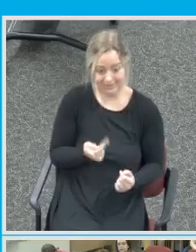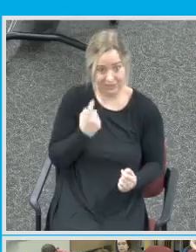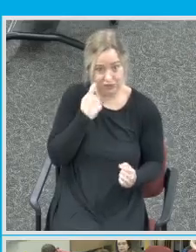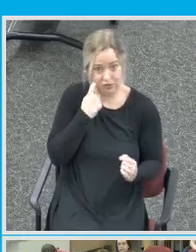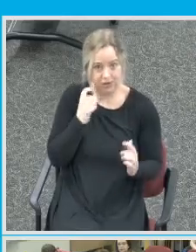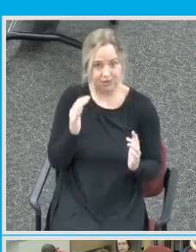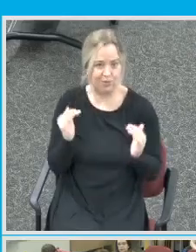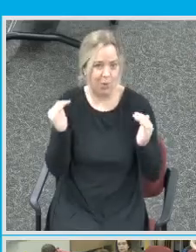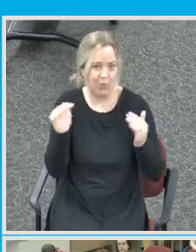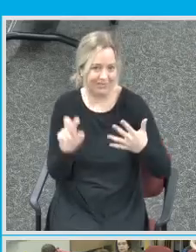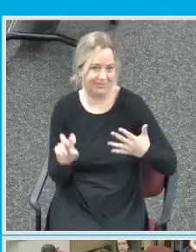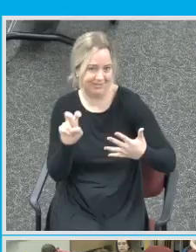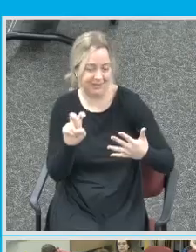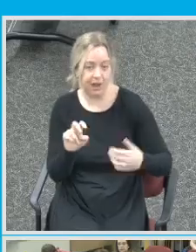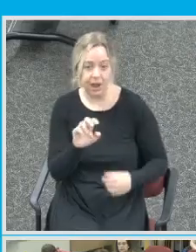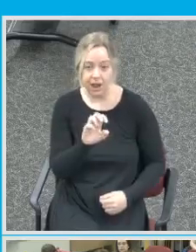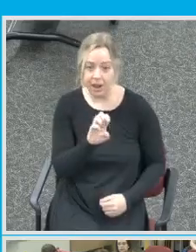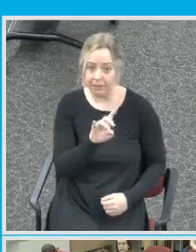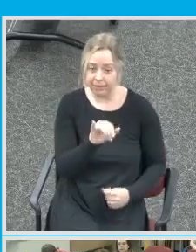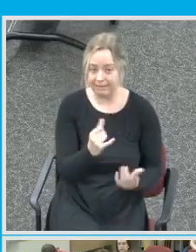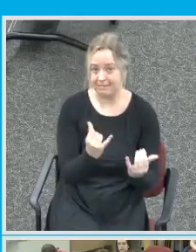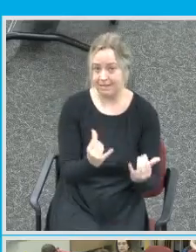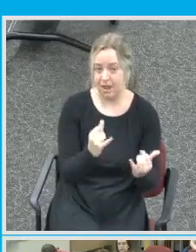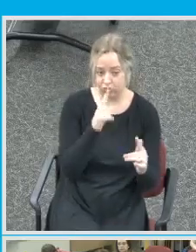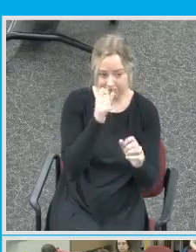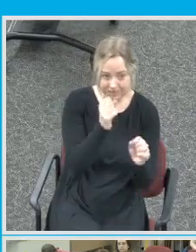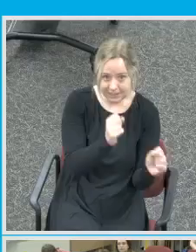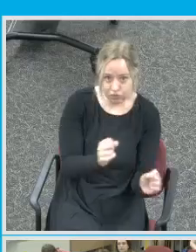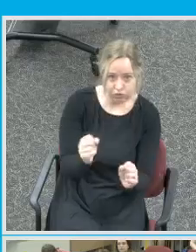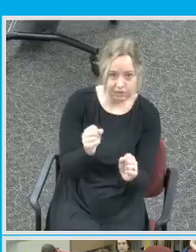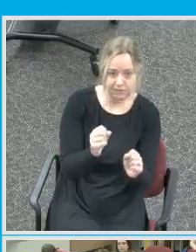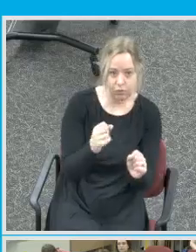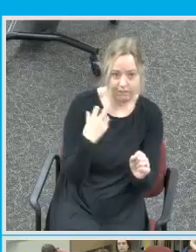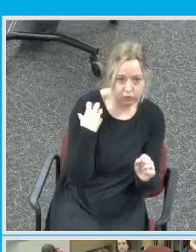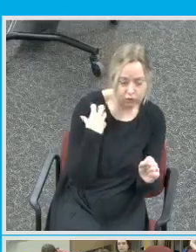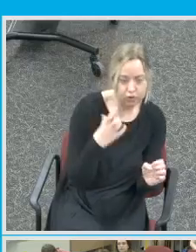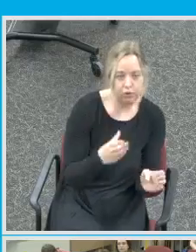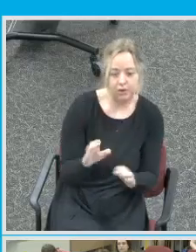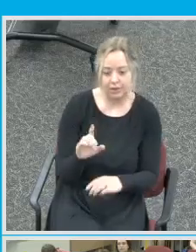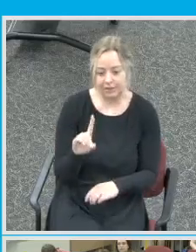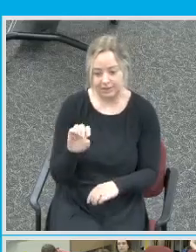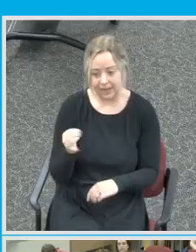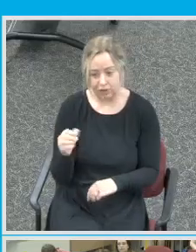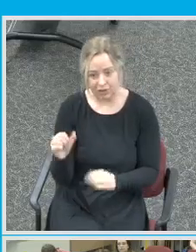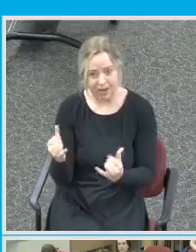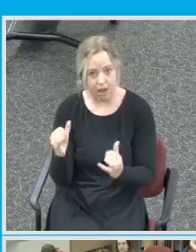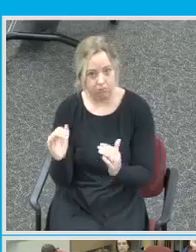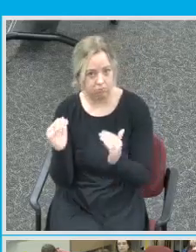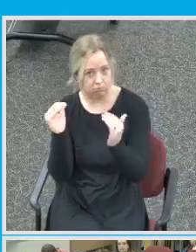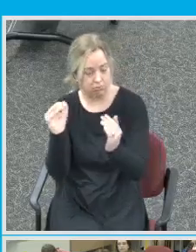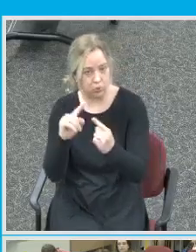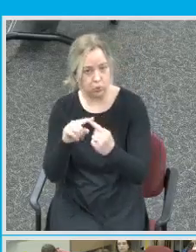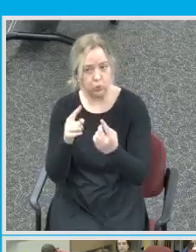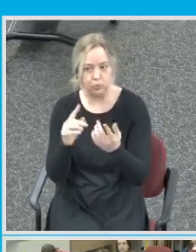promoted. Emily is our strategic initiatives officer, and Daisha is newly promoted to our community